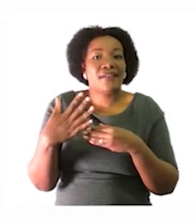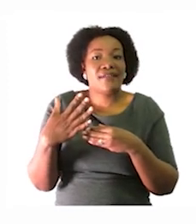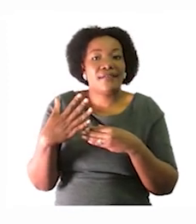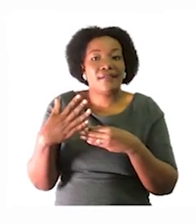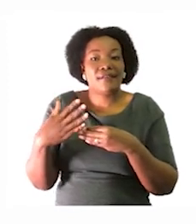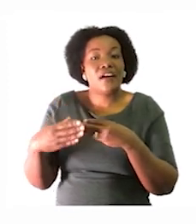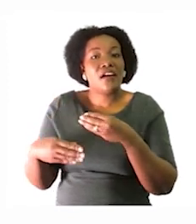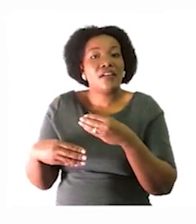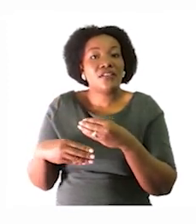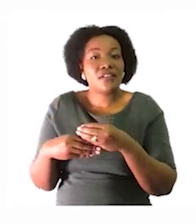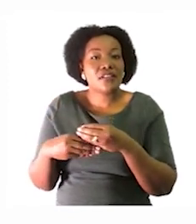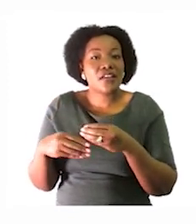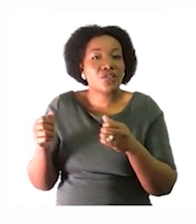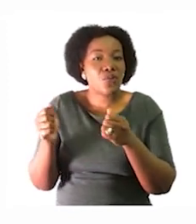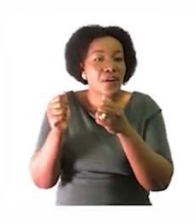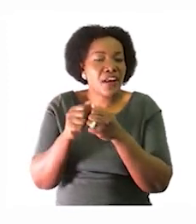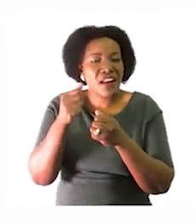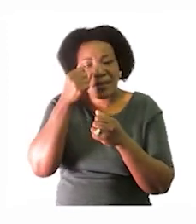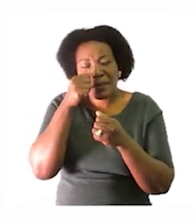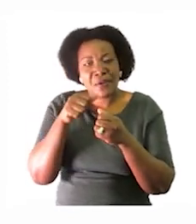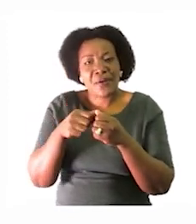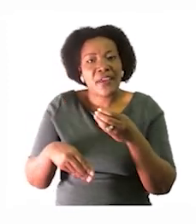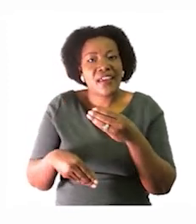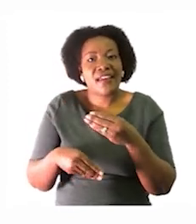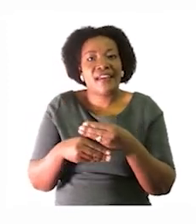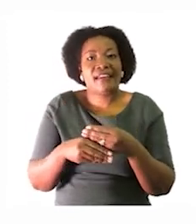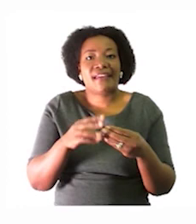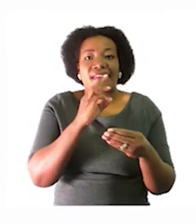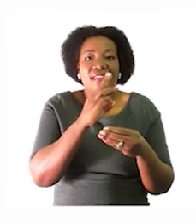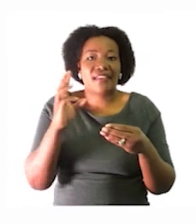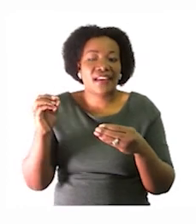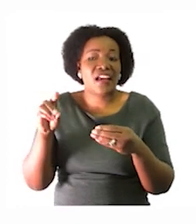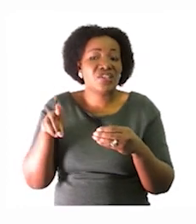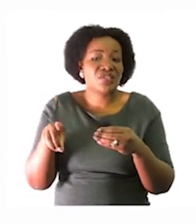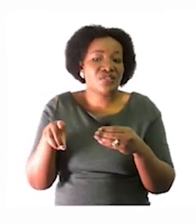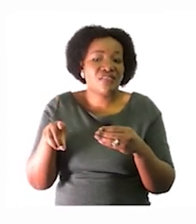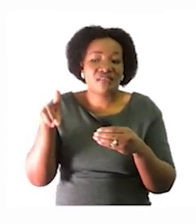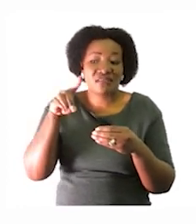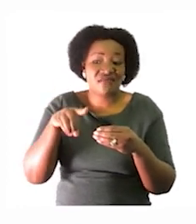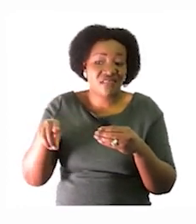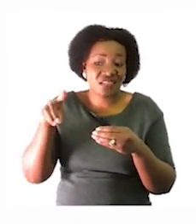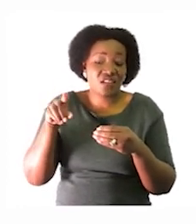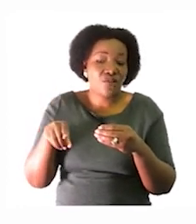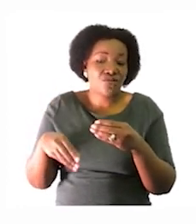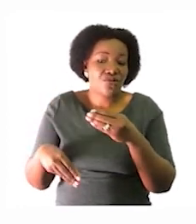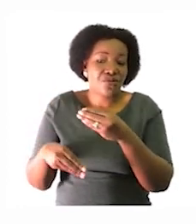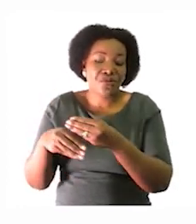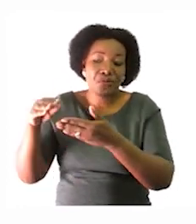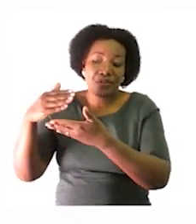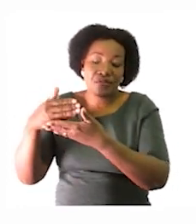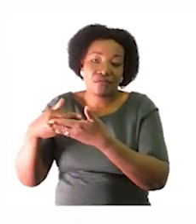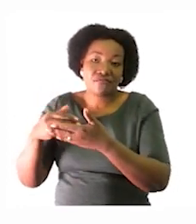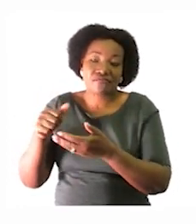$30. So remember, when we add the $5 to the $30, it has to stand at the place for the units.